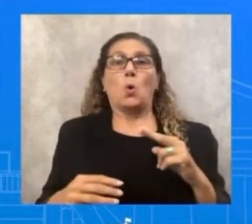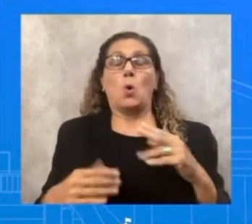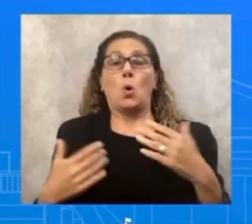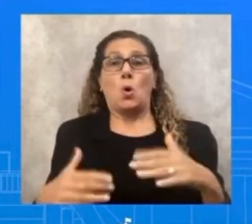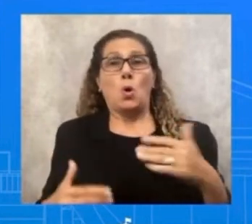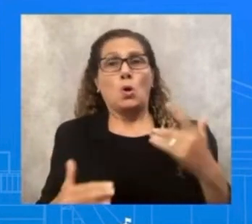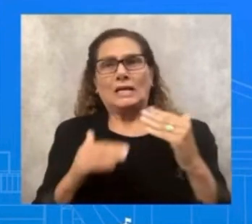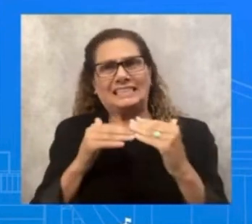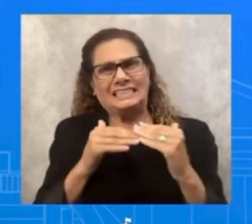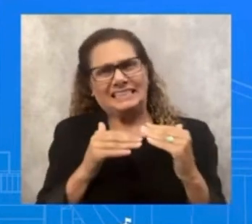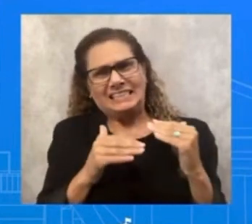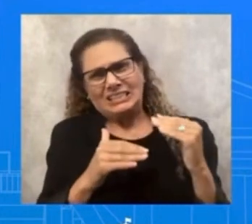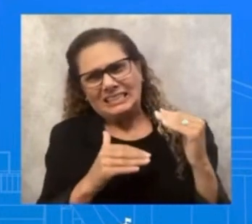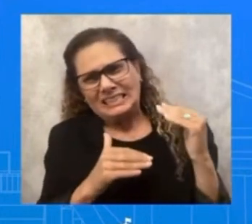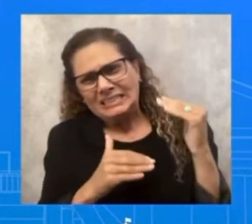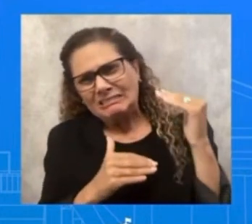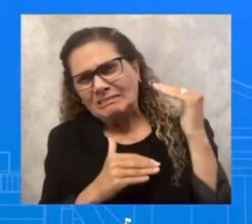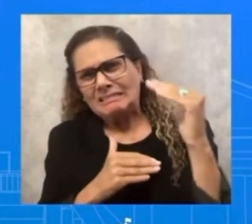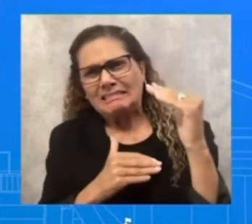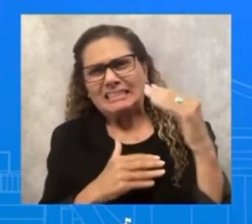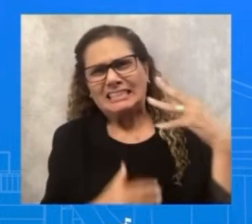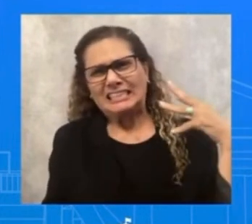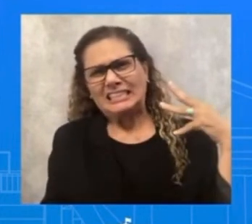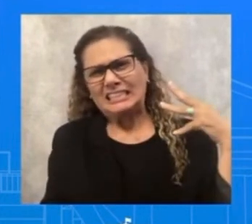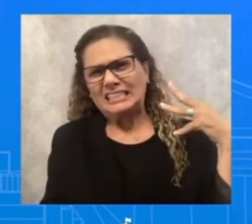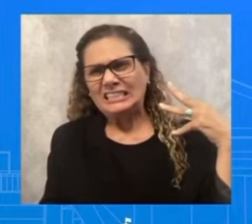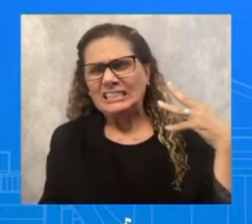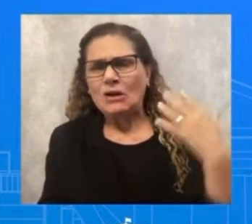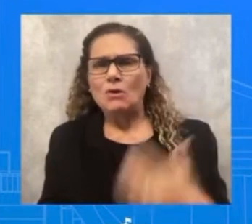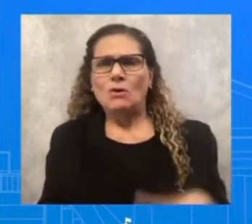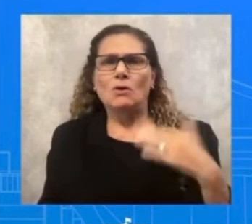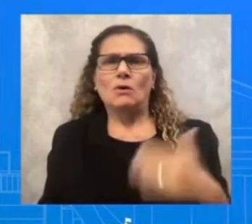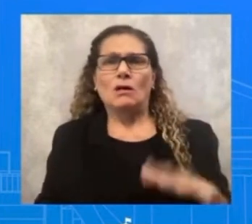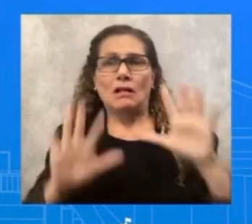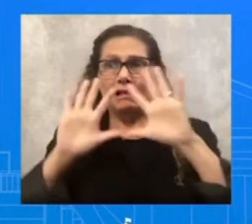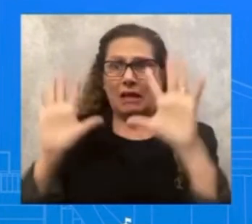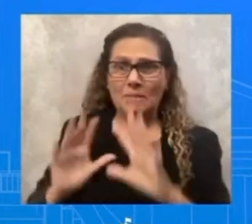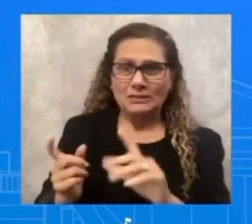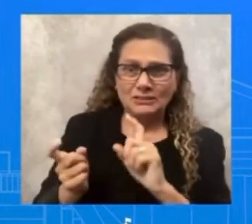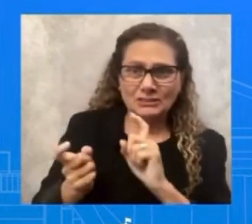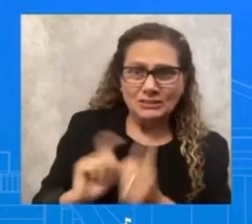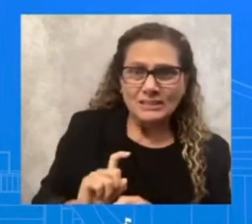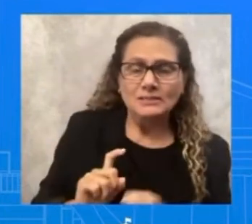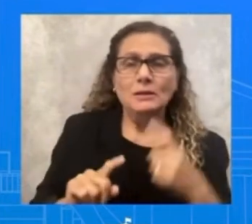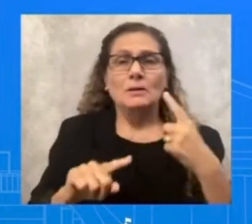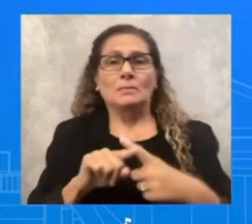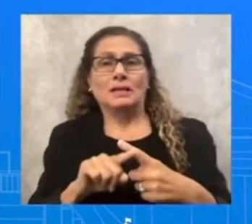is a combination of both climate change and a strong El Nino that is building